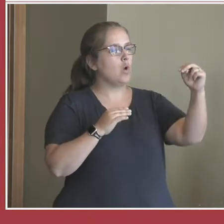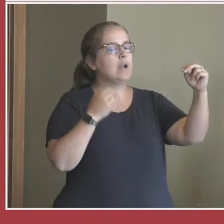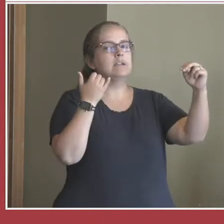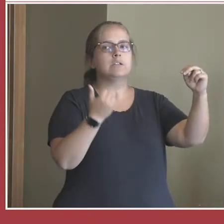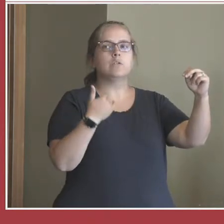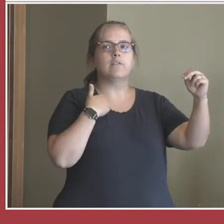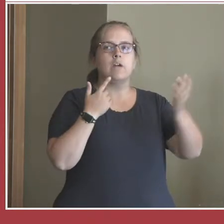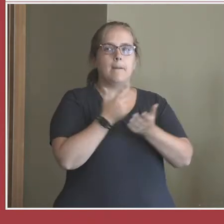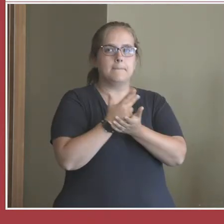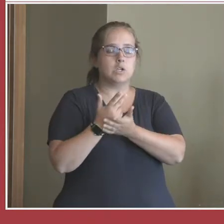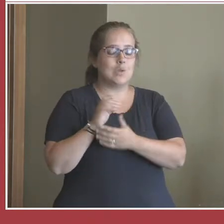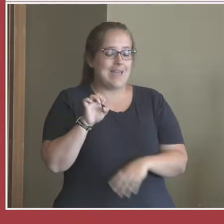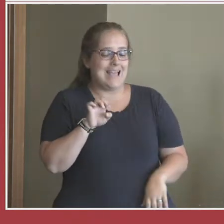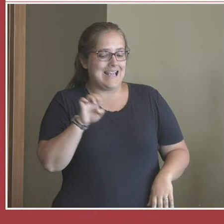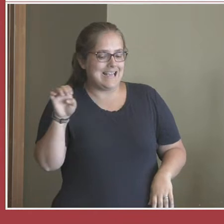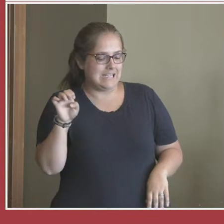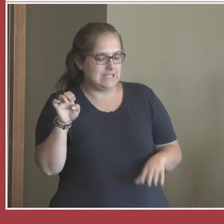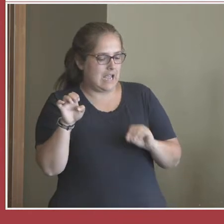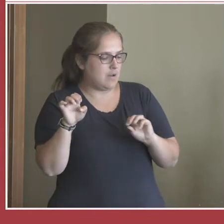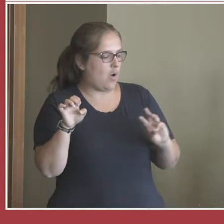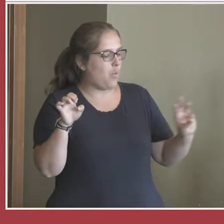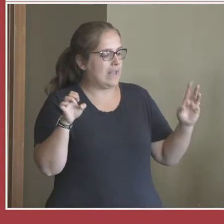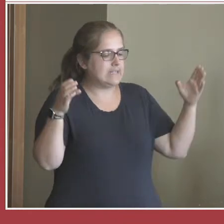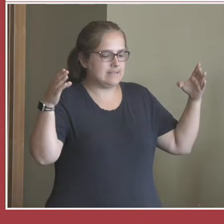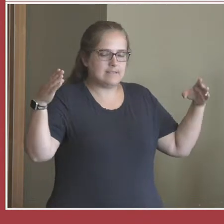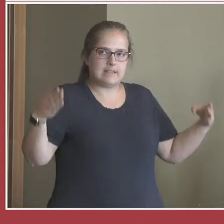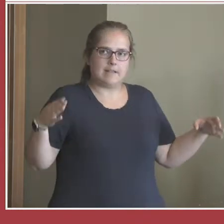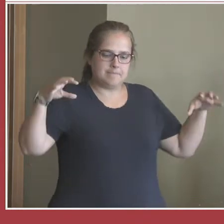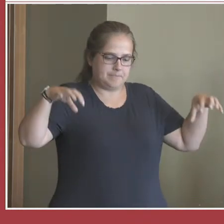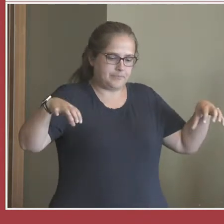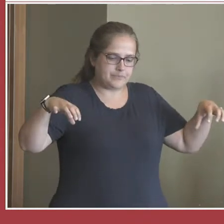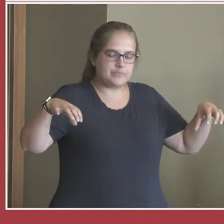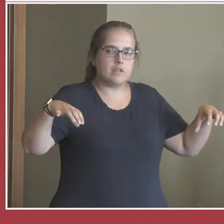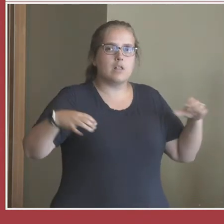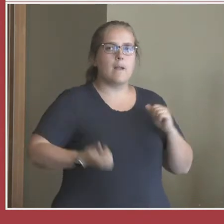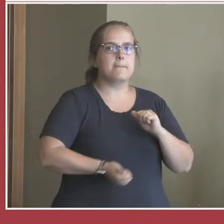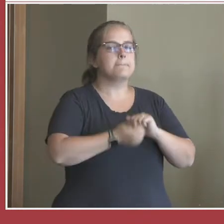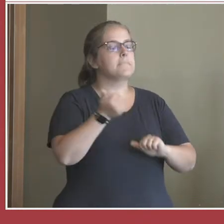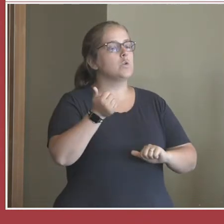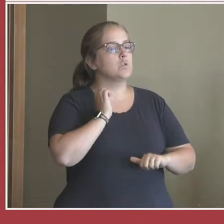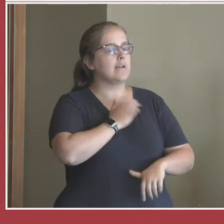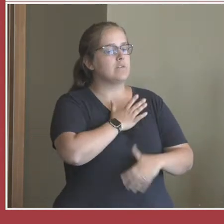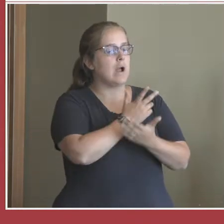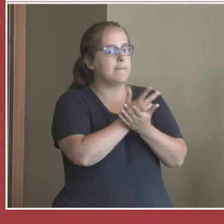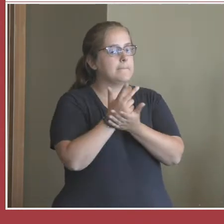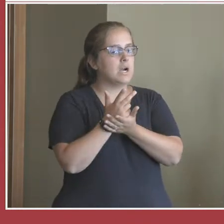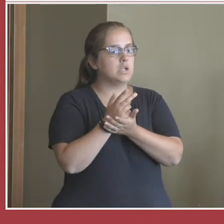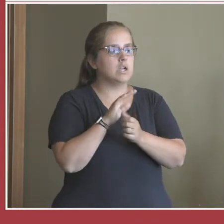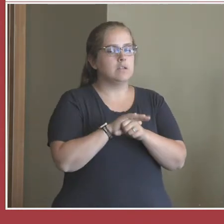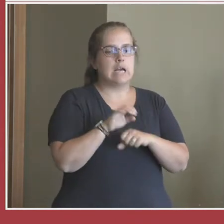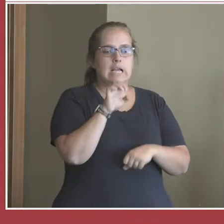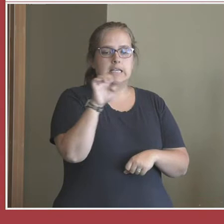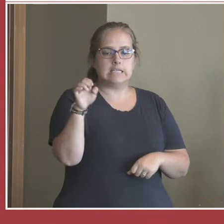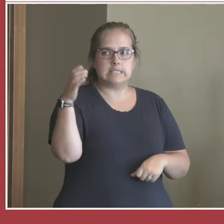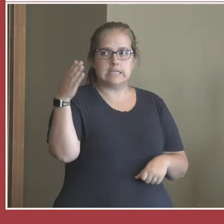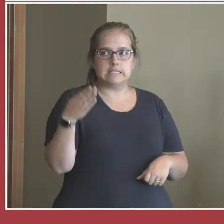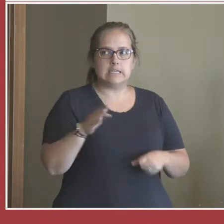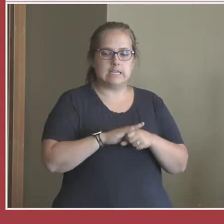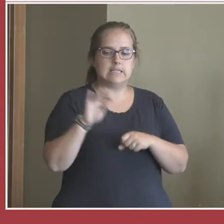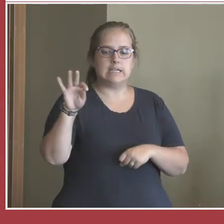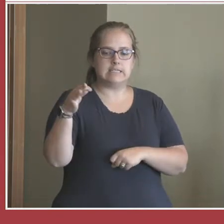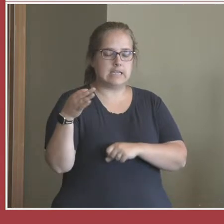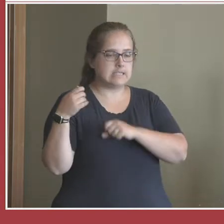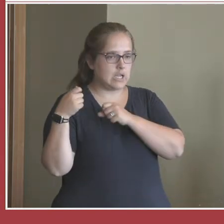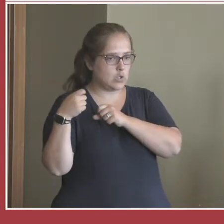have parking on the east and the west side of the campus. The majority of our parking is on the east side of the campus on 9th